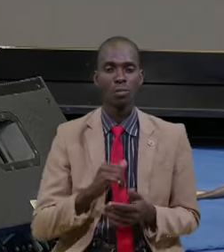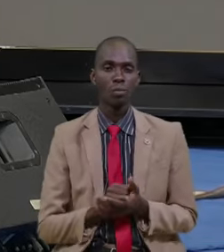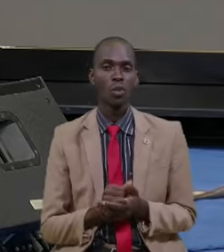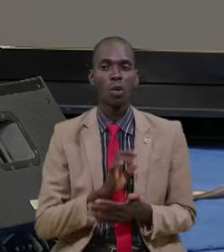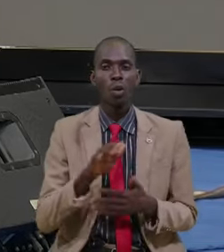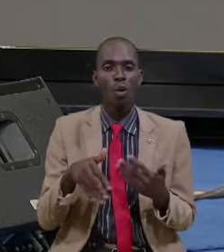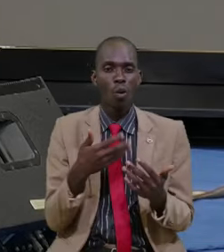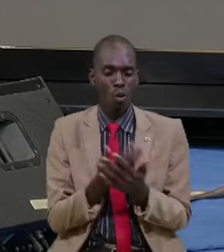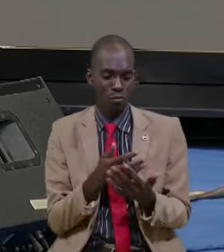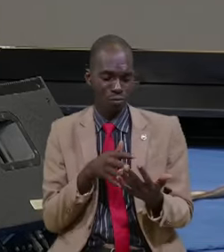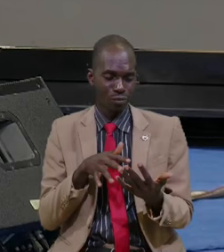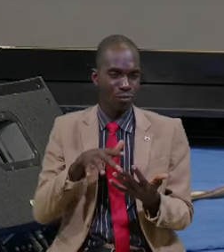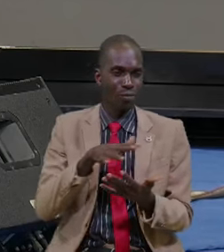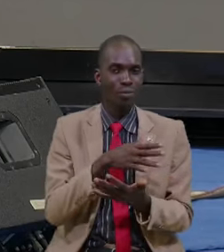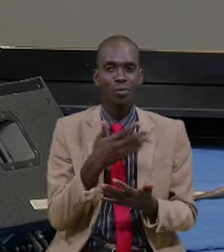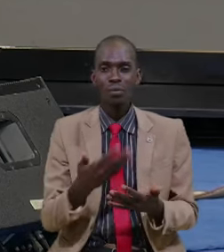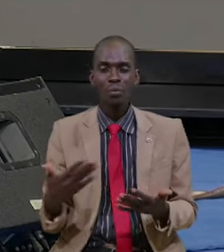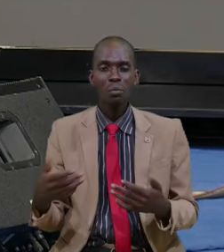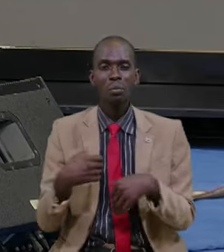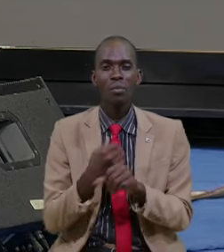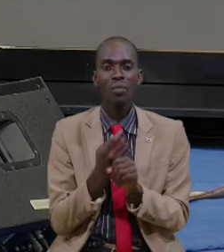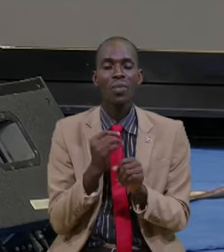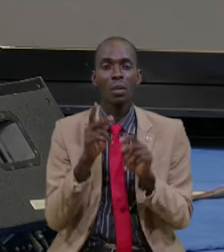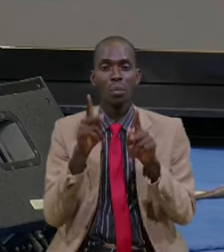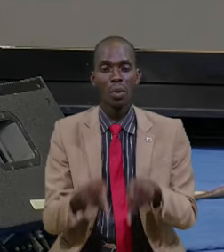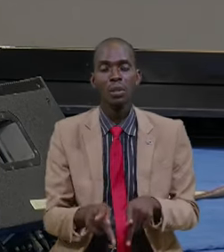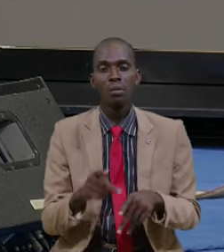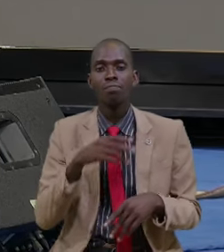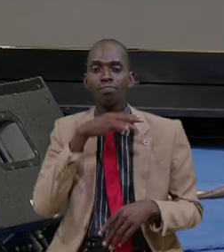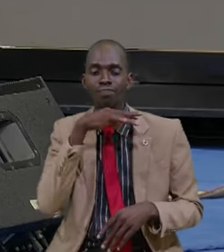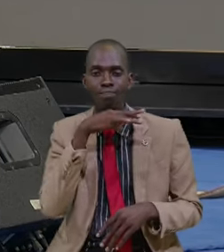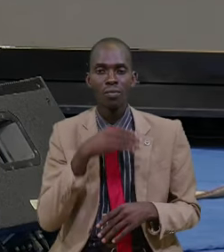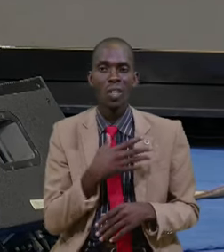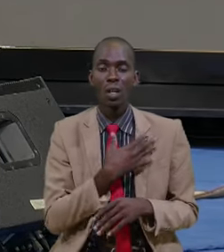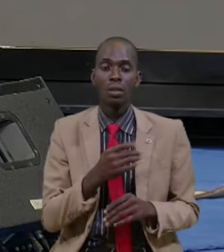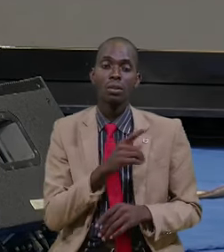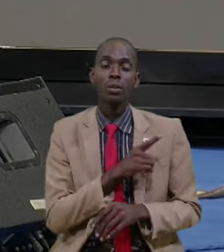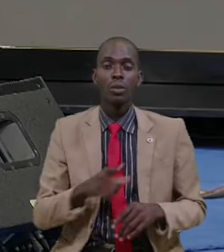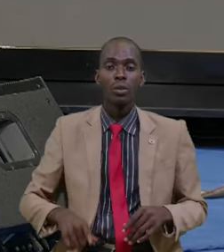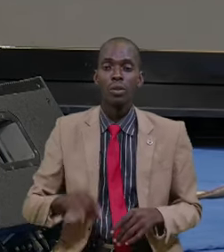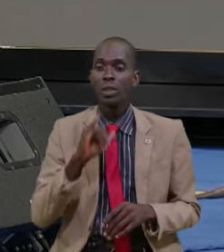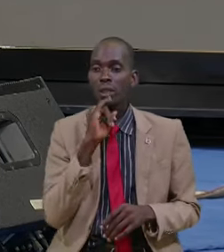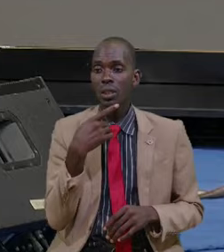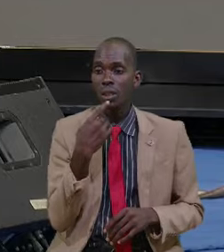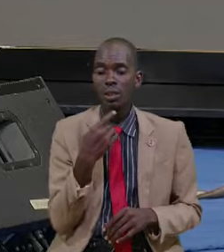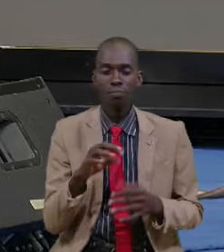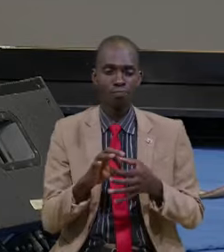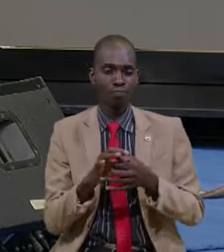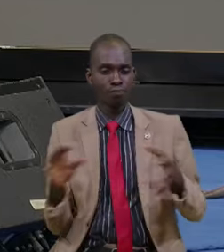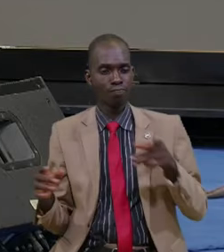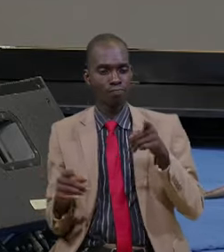things, they make a person corrupt. And the Lord is saying, loose him and let him